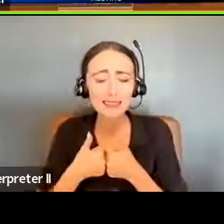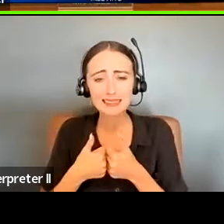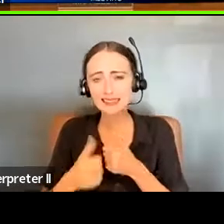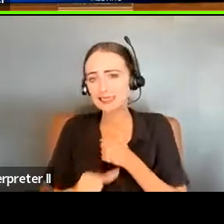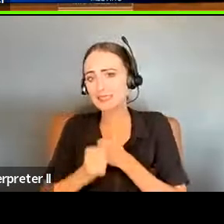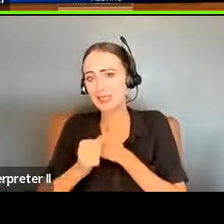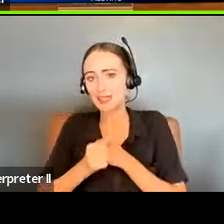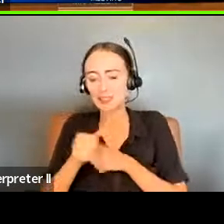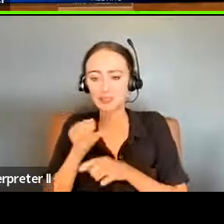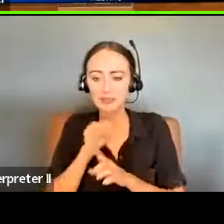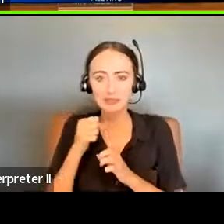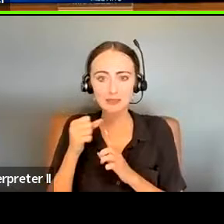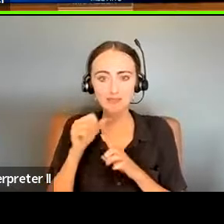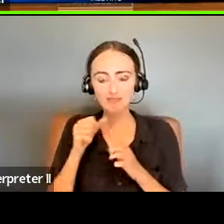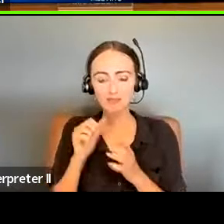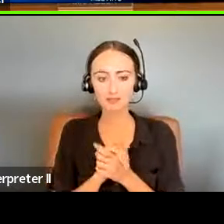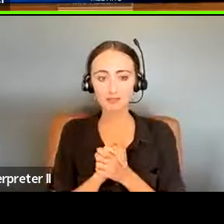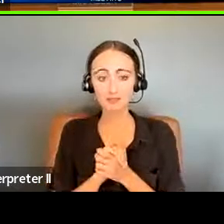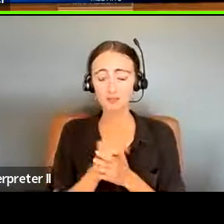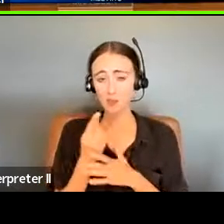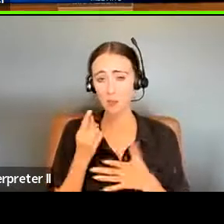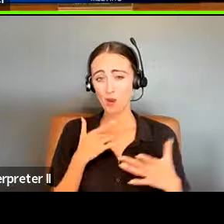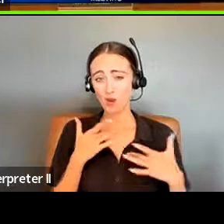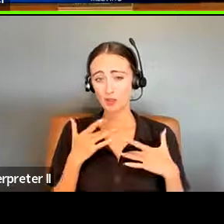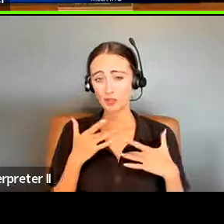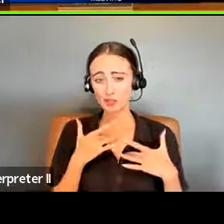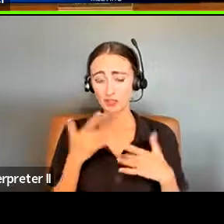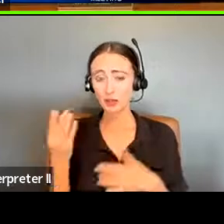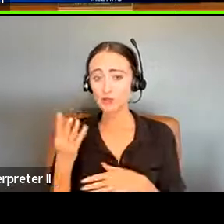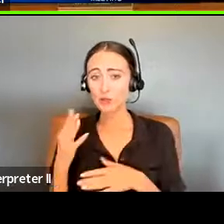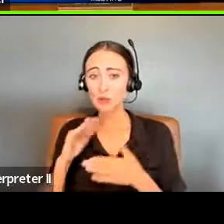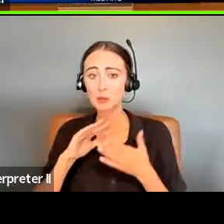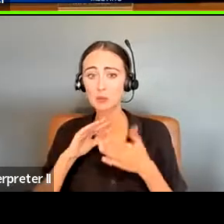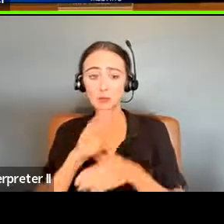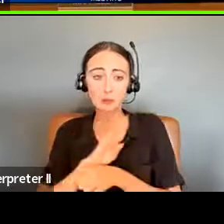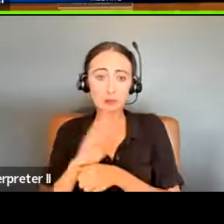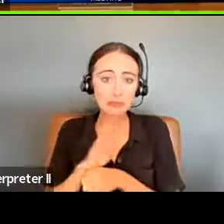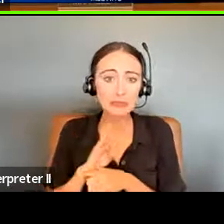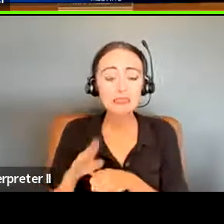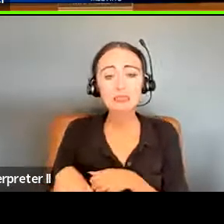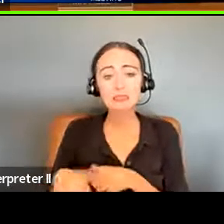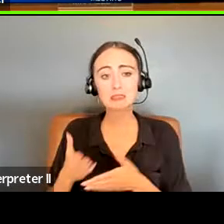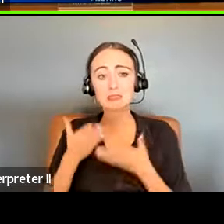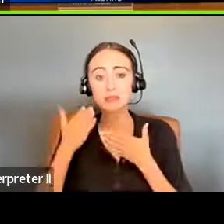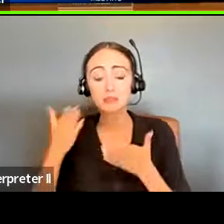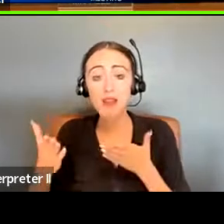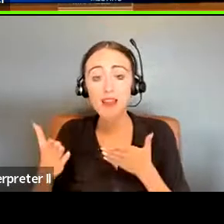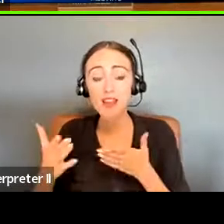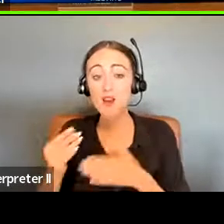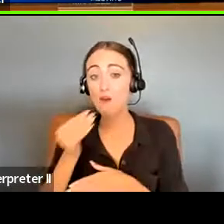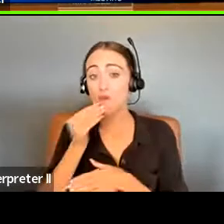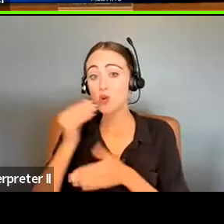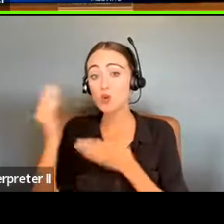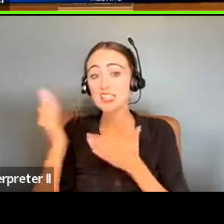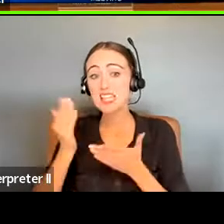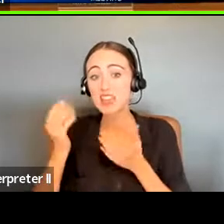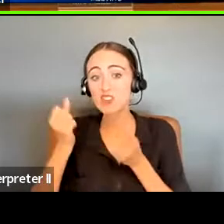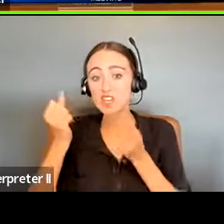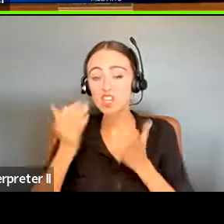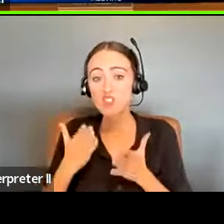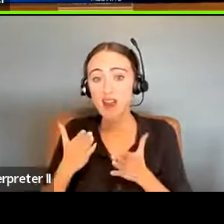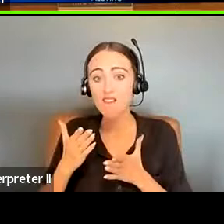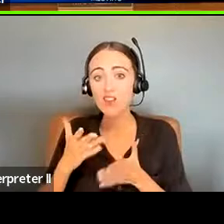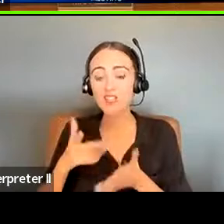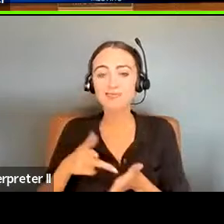area. One of the concerns that several neighbors and businesses raised was food delivery drivers double parking and blocking lanes of travel